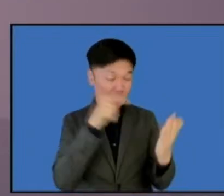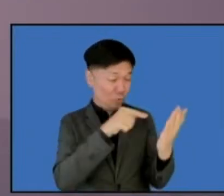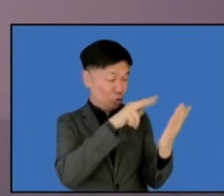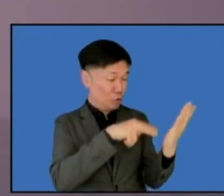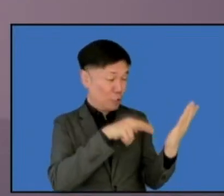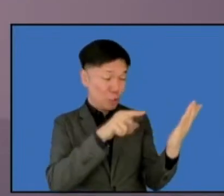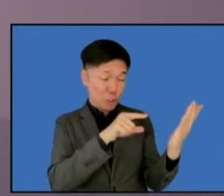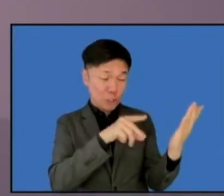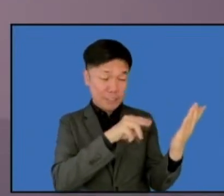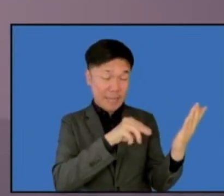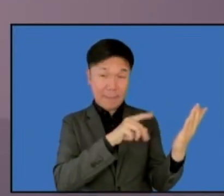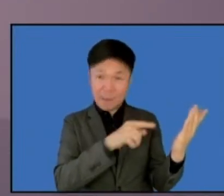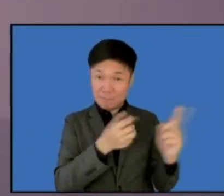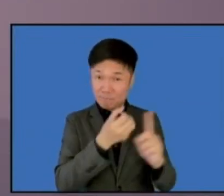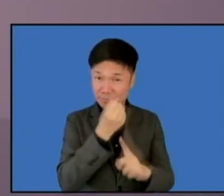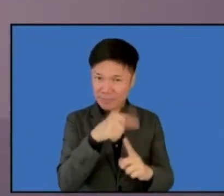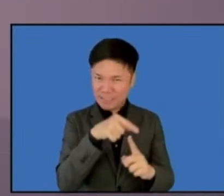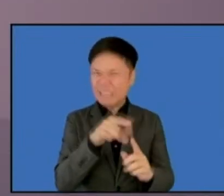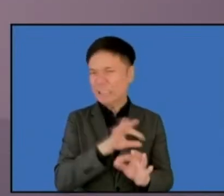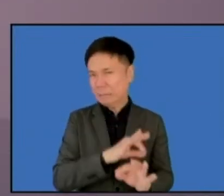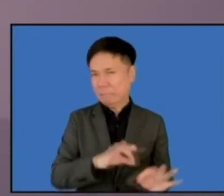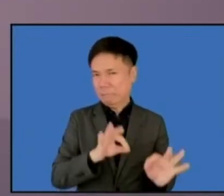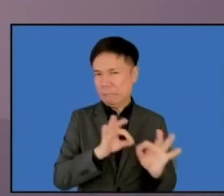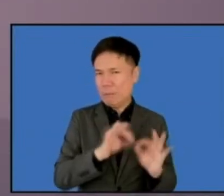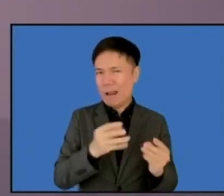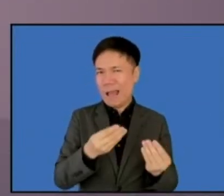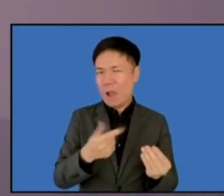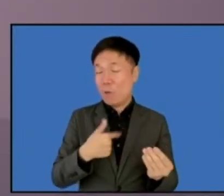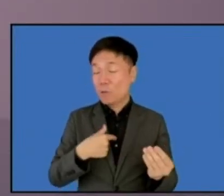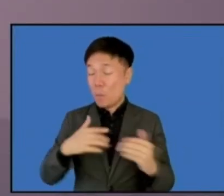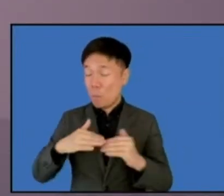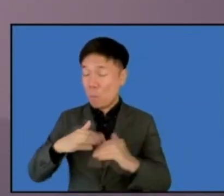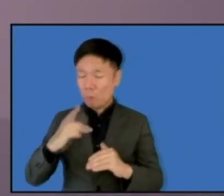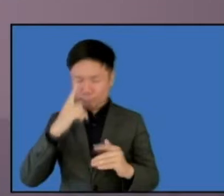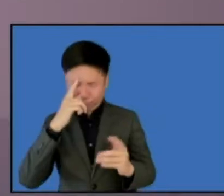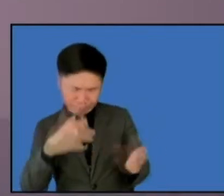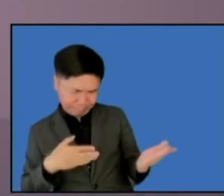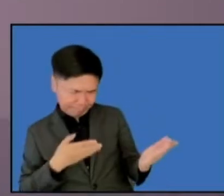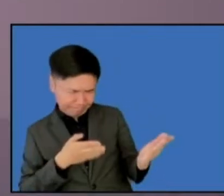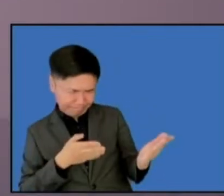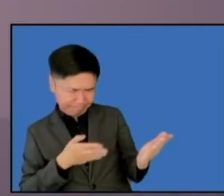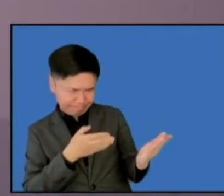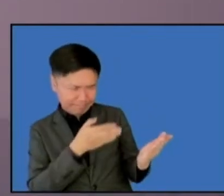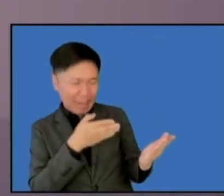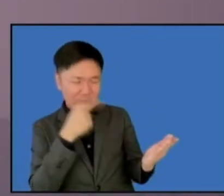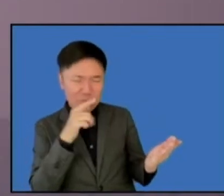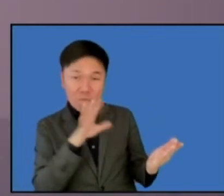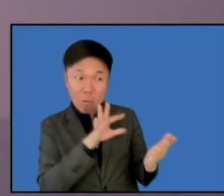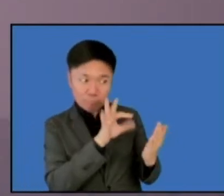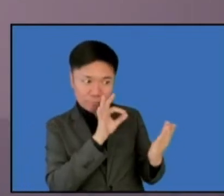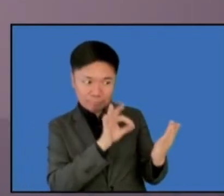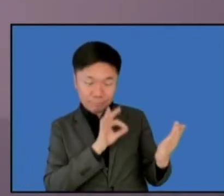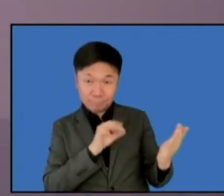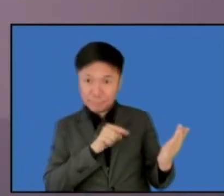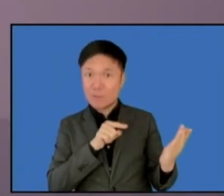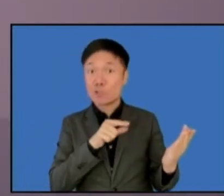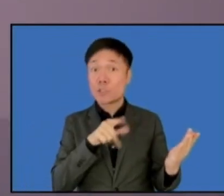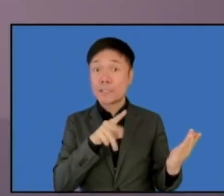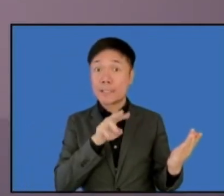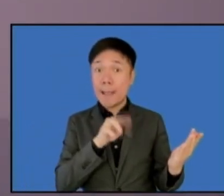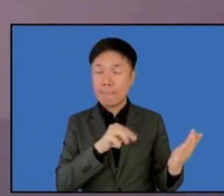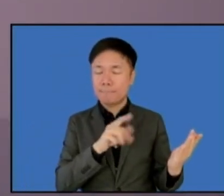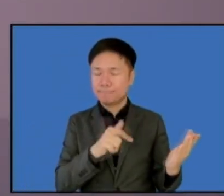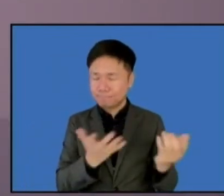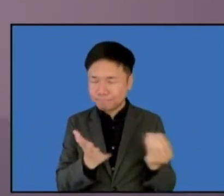the progress implementation of GCM through migrant-led indicators. It's also important to recognize migration as a key factor